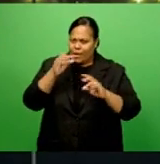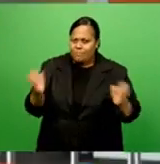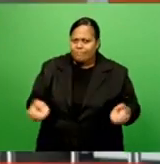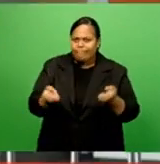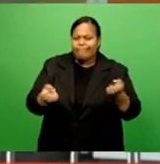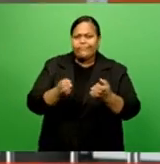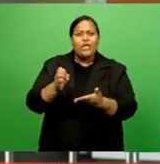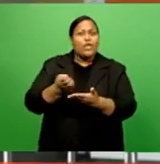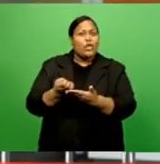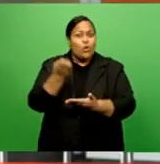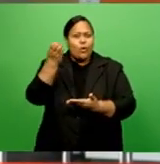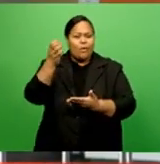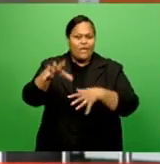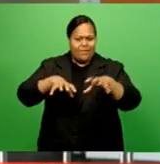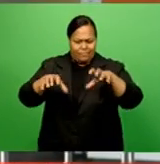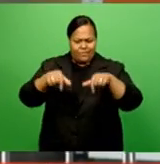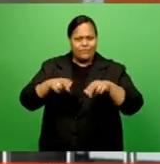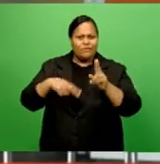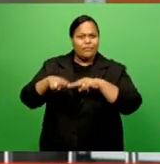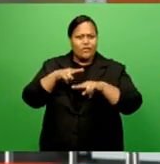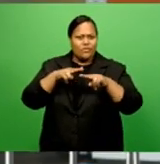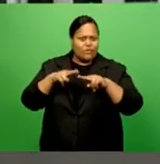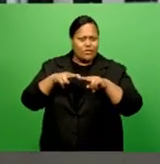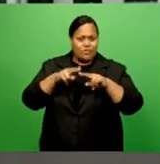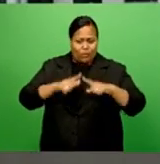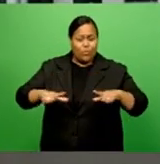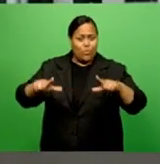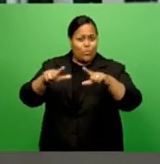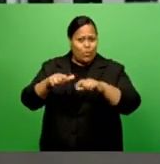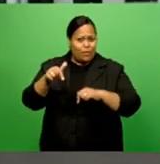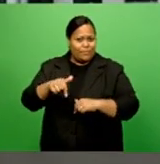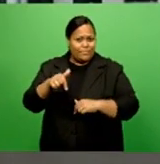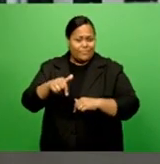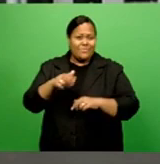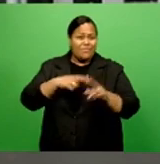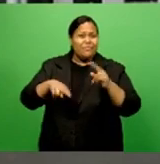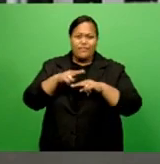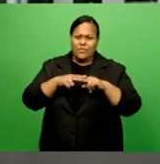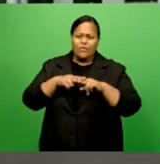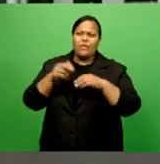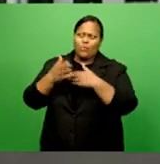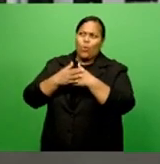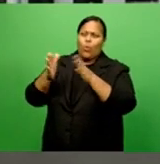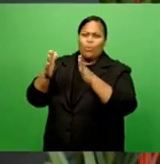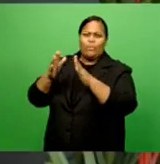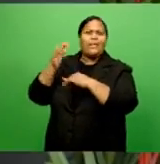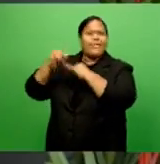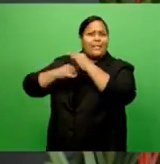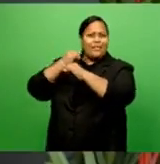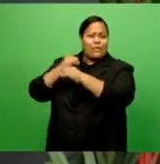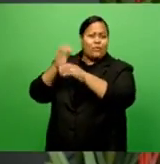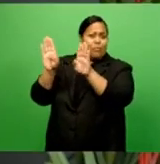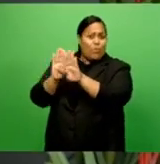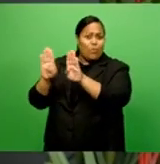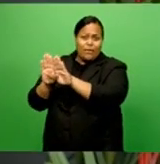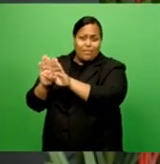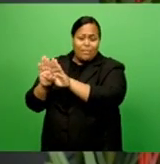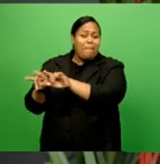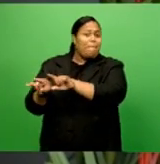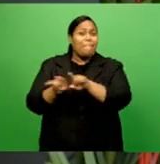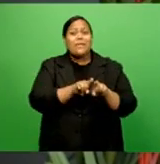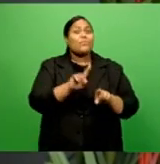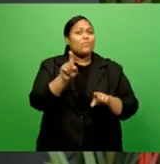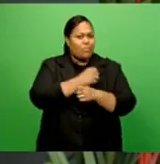country. The local economy will kick-start with the opening of international borders. If that happens, that means our businesses